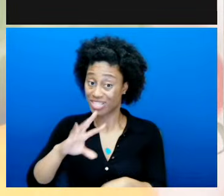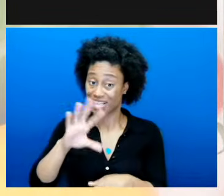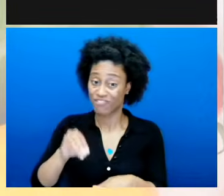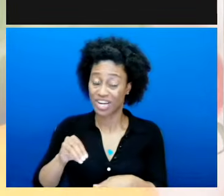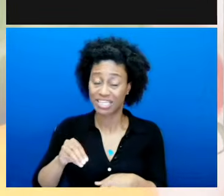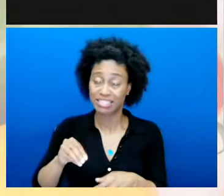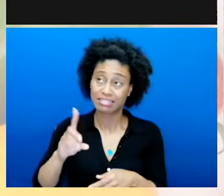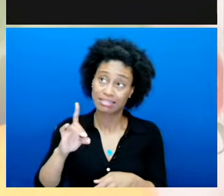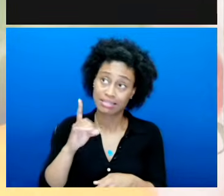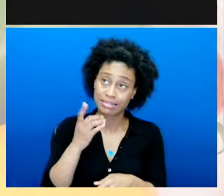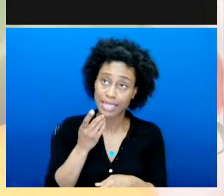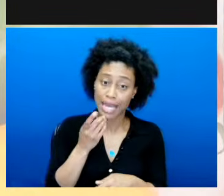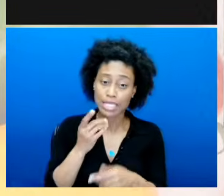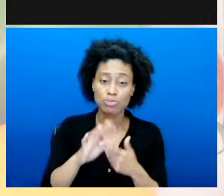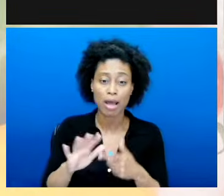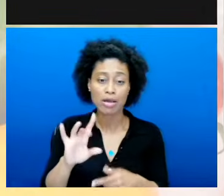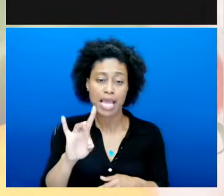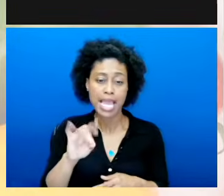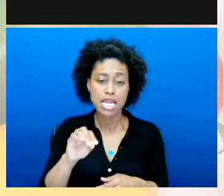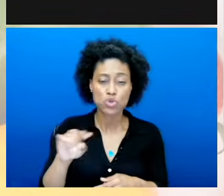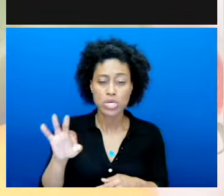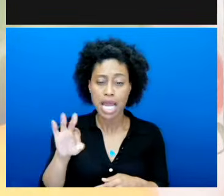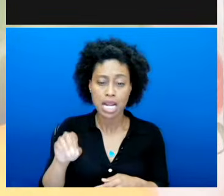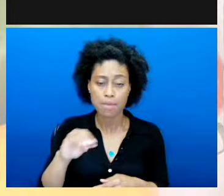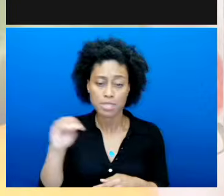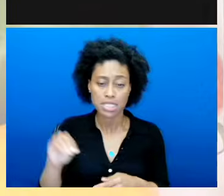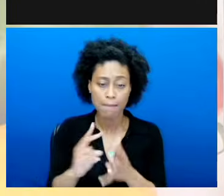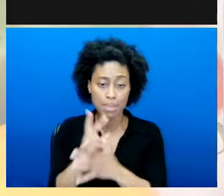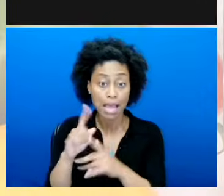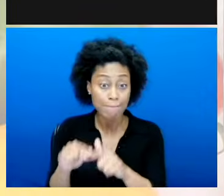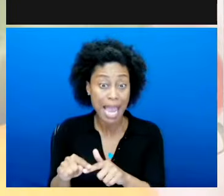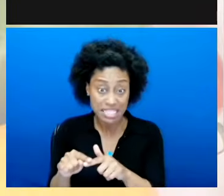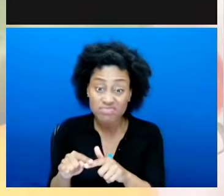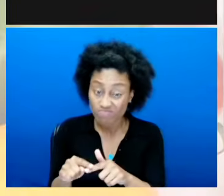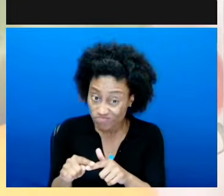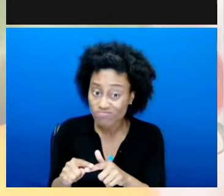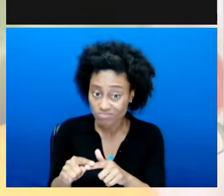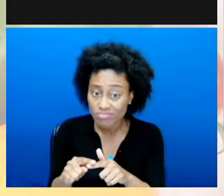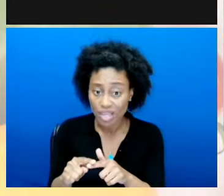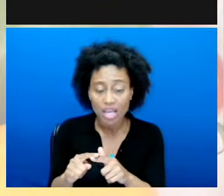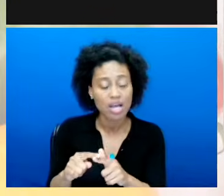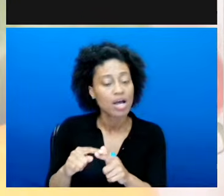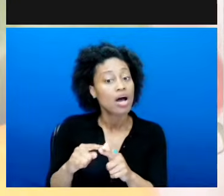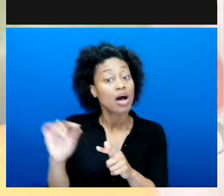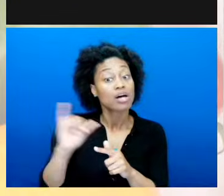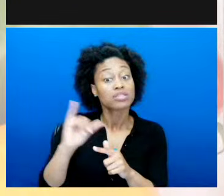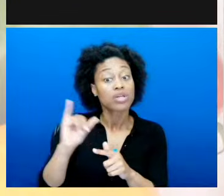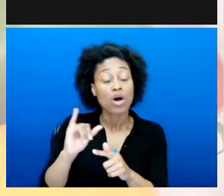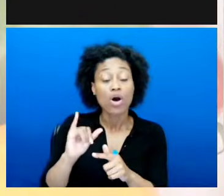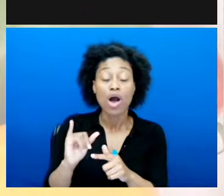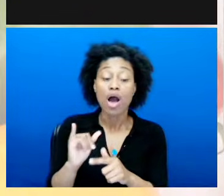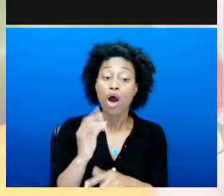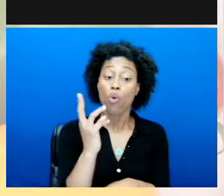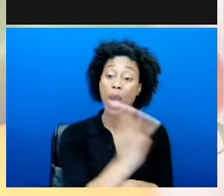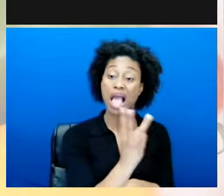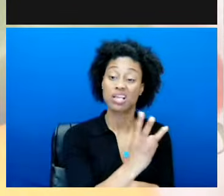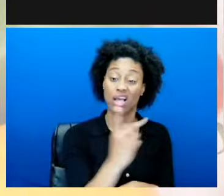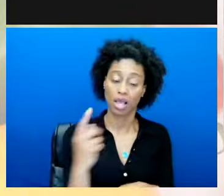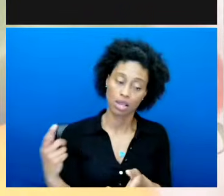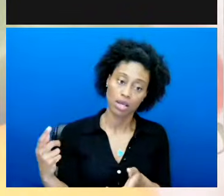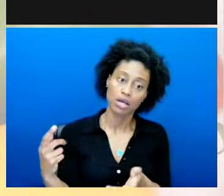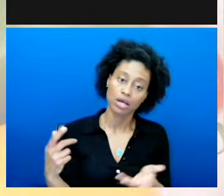to 90% plant-based. And there are also studies that show that when Western population, or